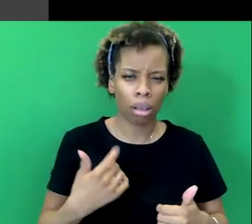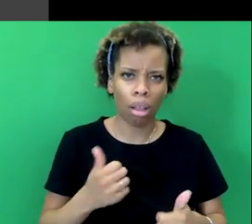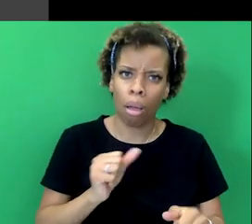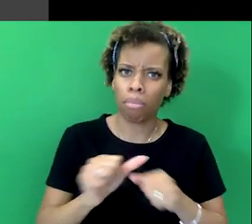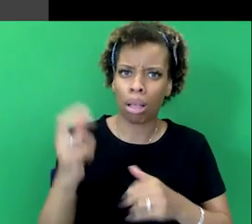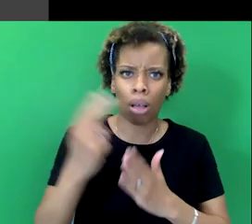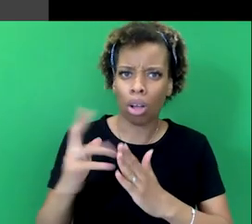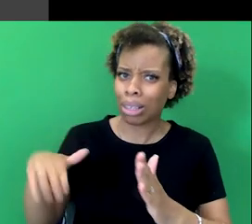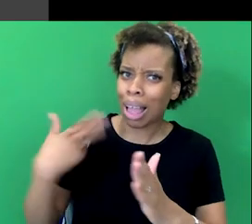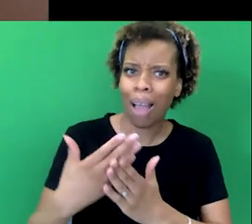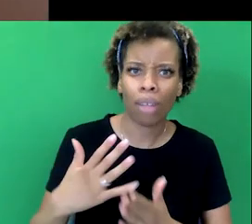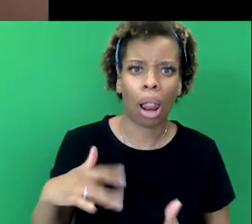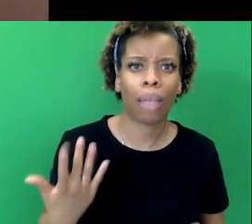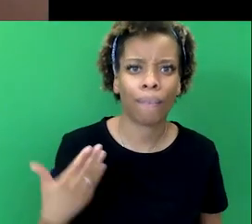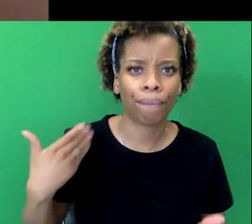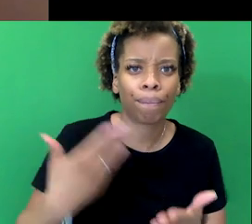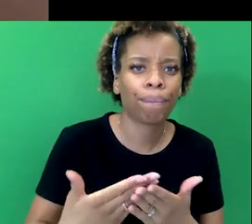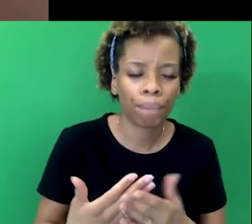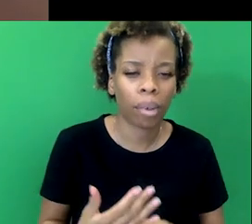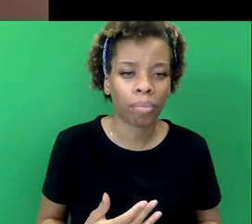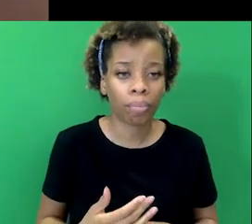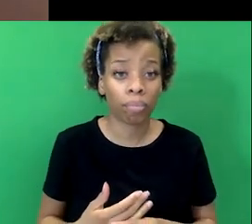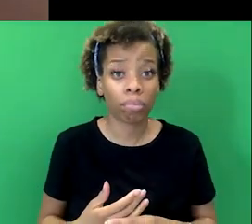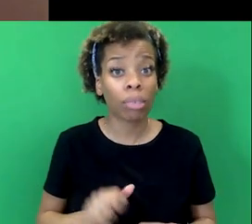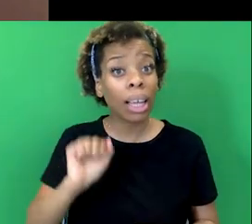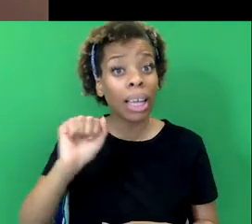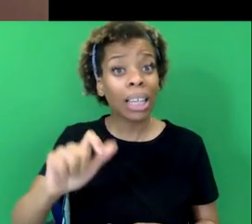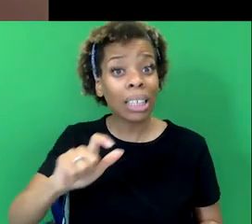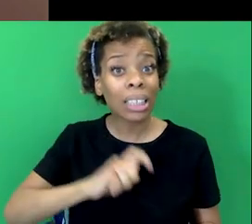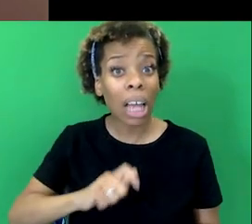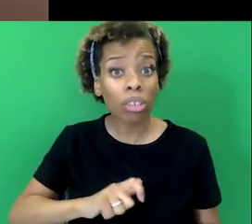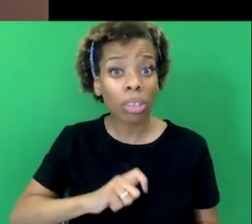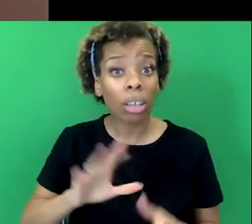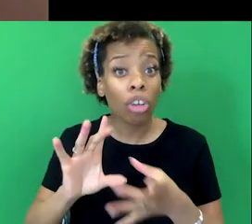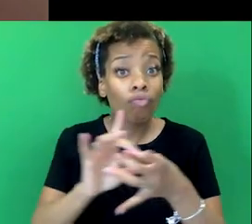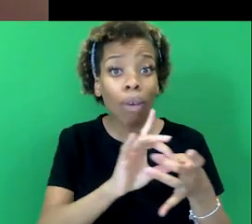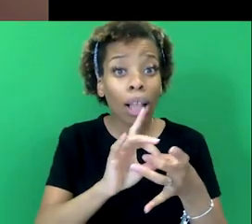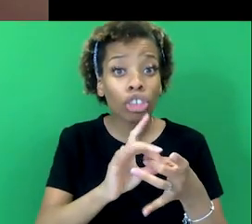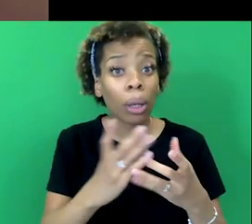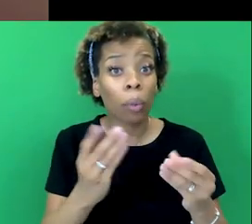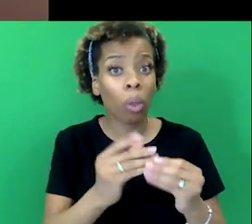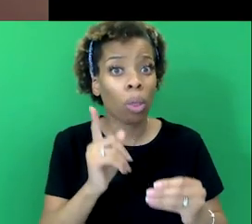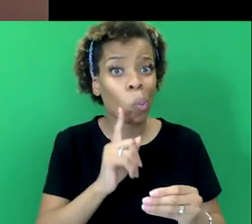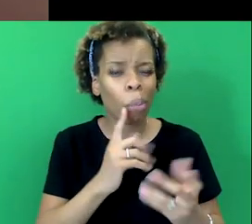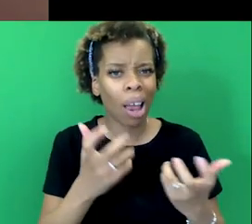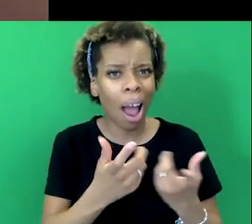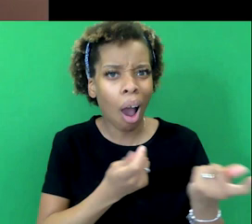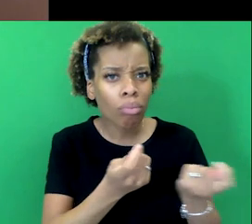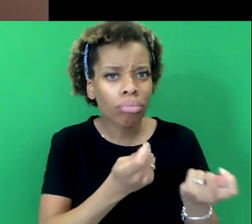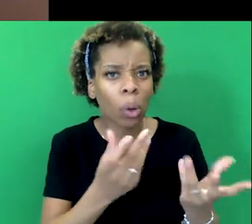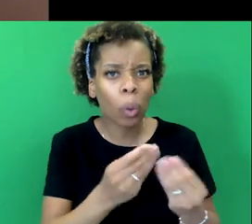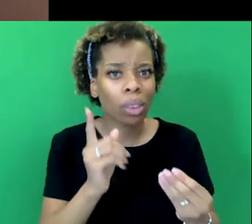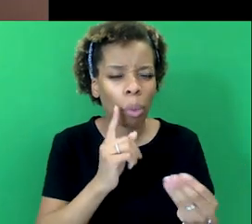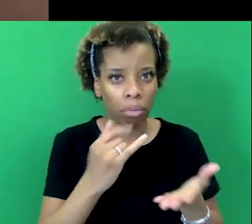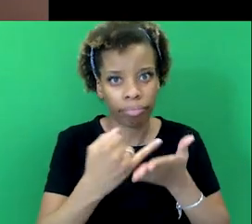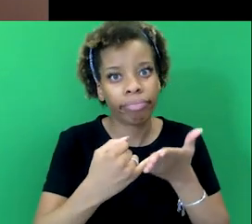was contradictions and problematic elements of his character, particularly in his relationship with women and the way he treated women. And that